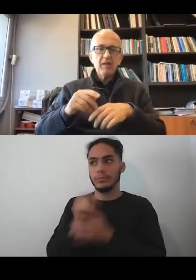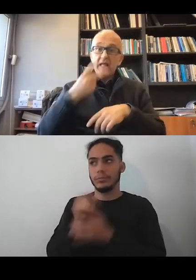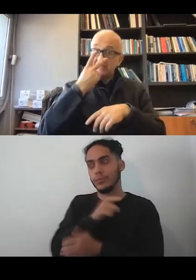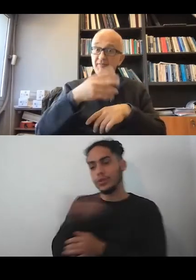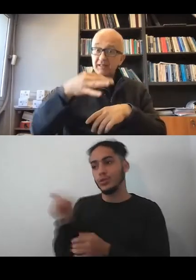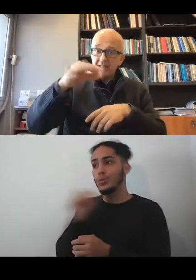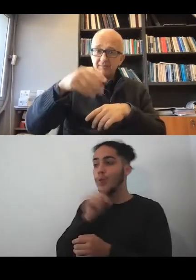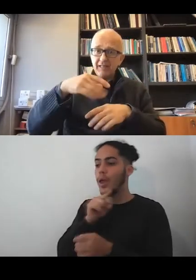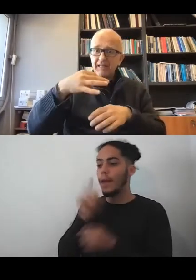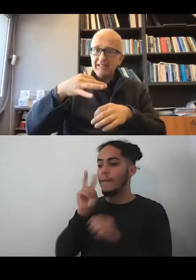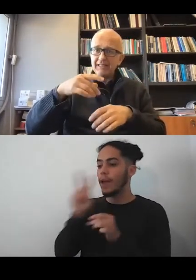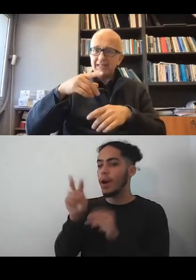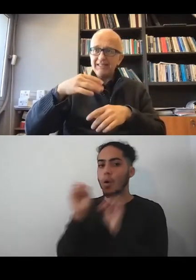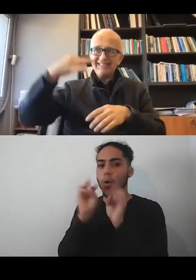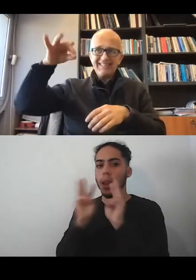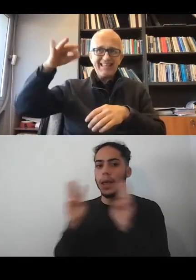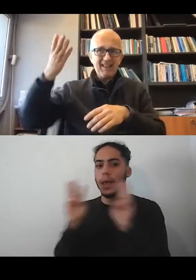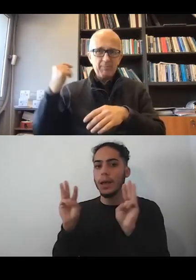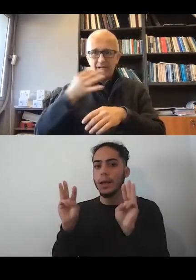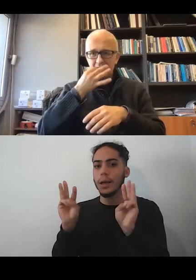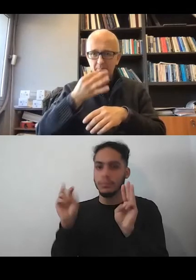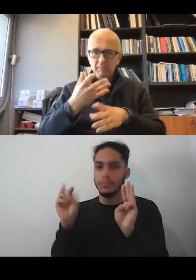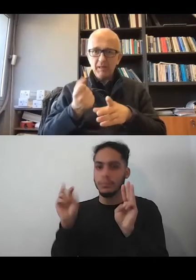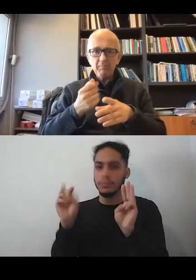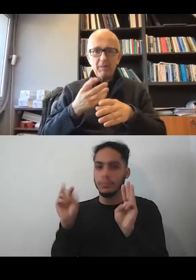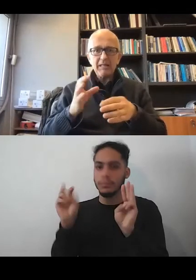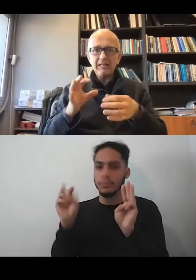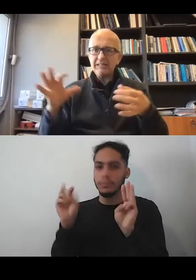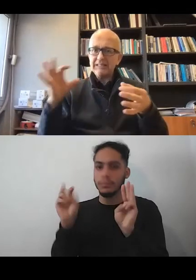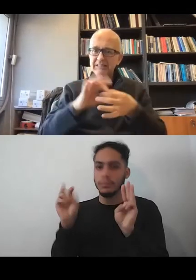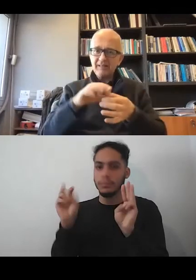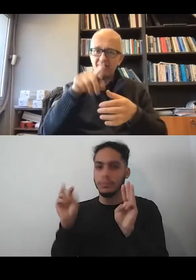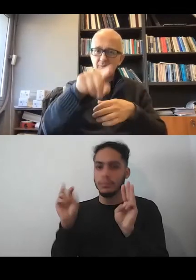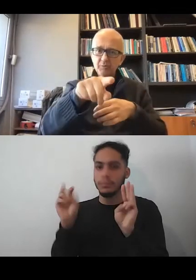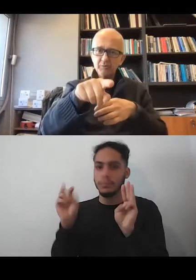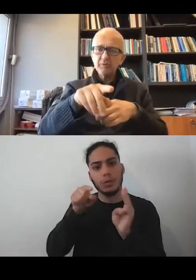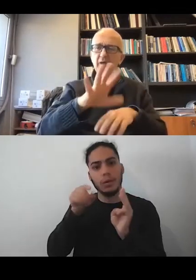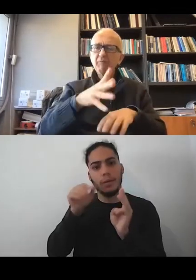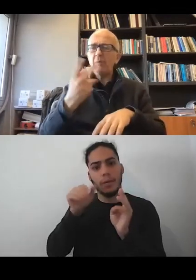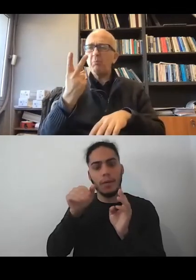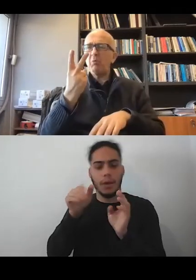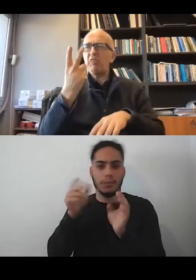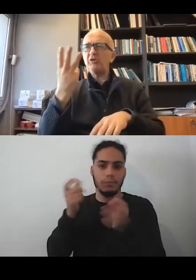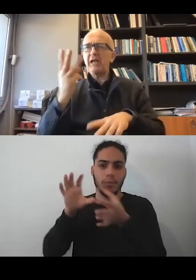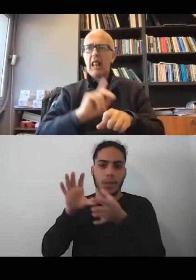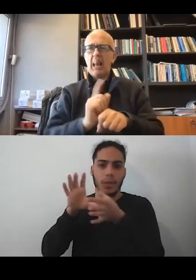web page, and it won't take you more than 2 or 3 minutes.